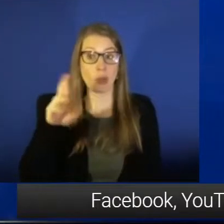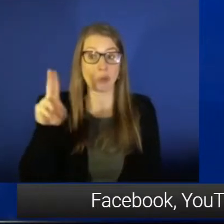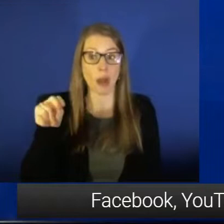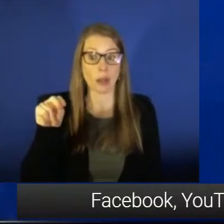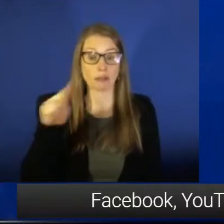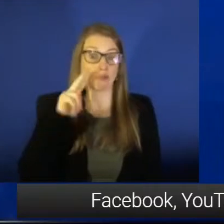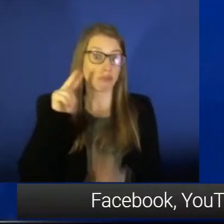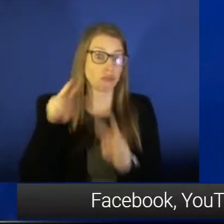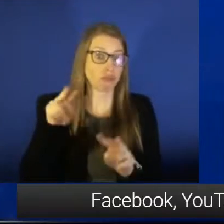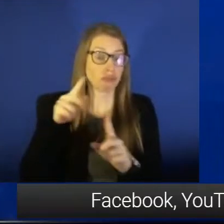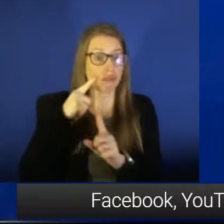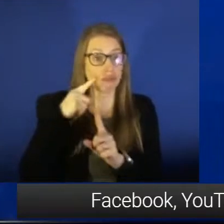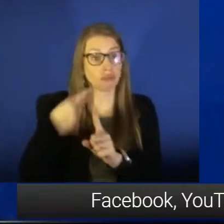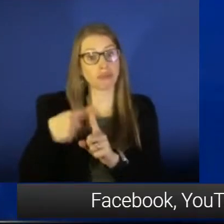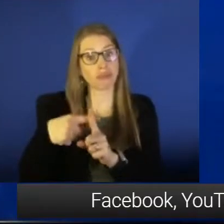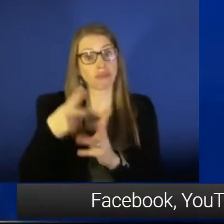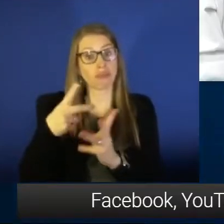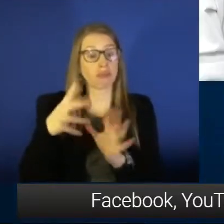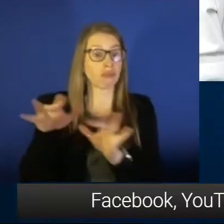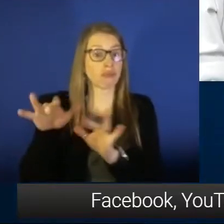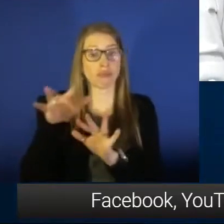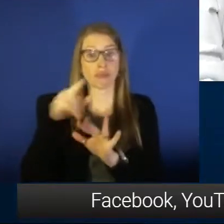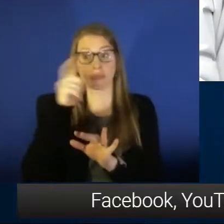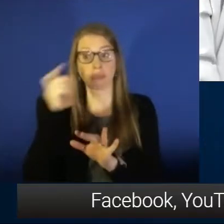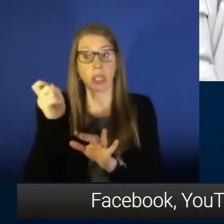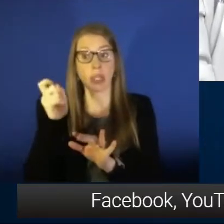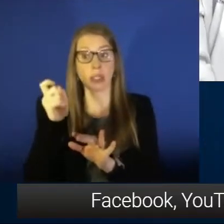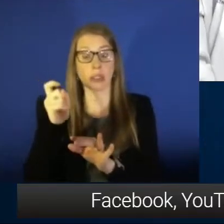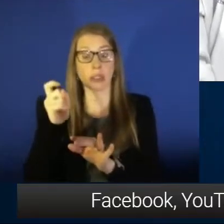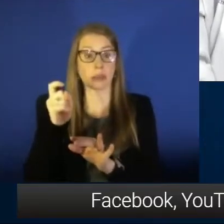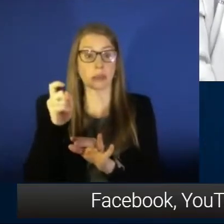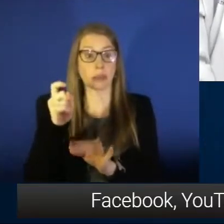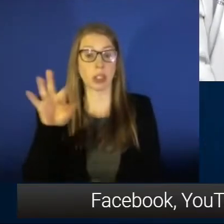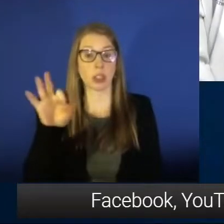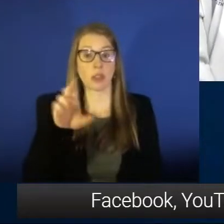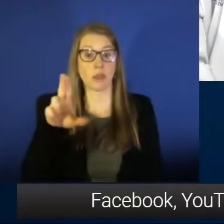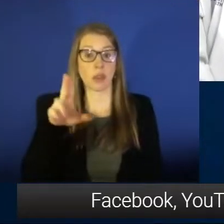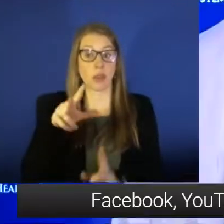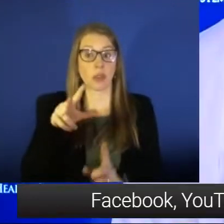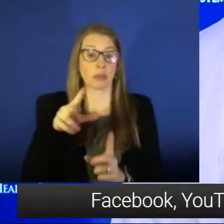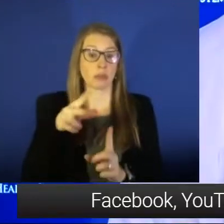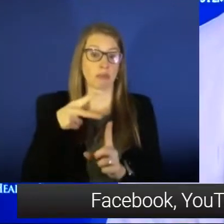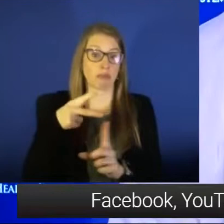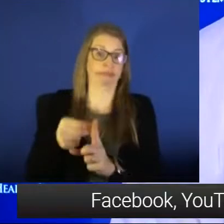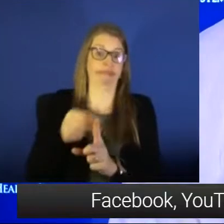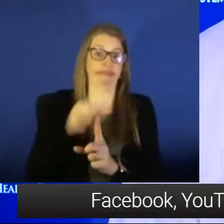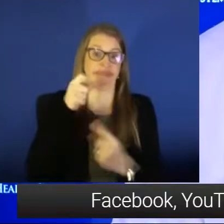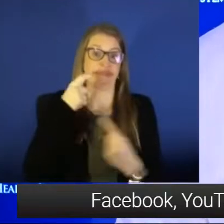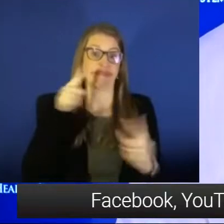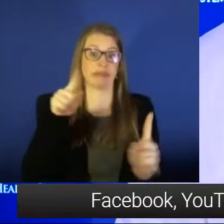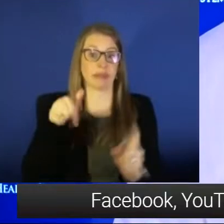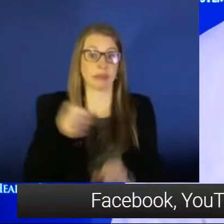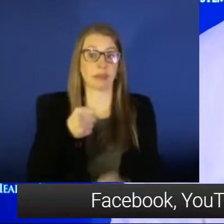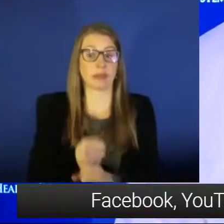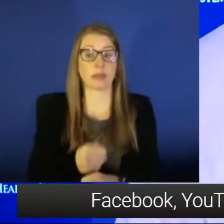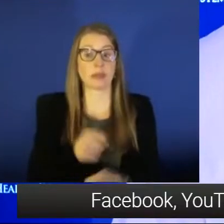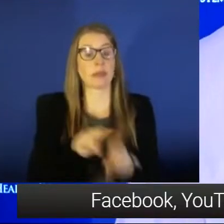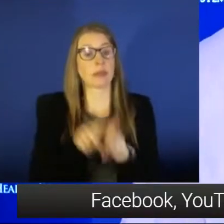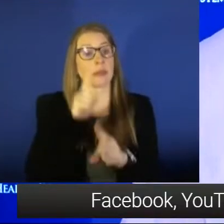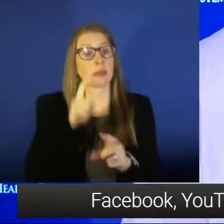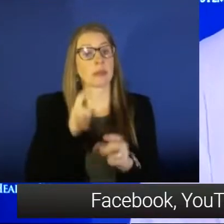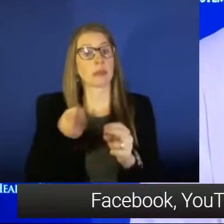influenza vaccine wasn't all that effective this year. Yeah, and I think the other issue is, we had seen an increase in influenza.